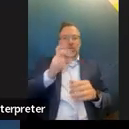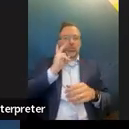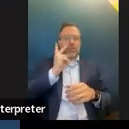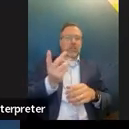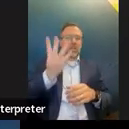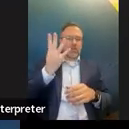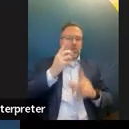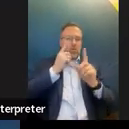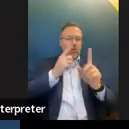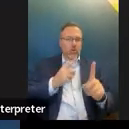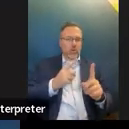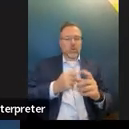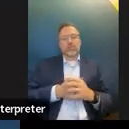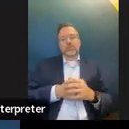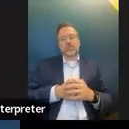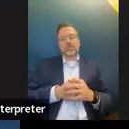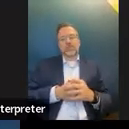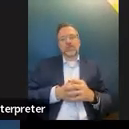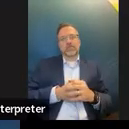to address that.